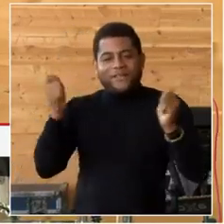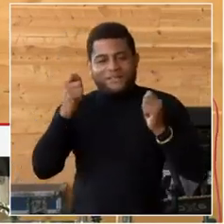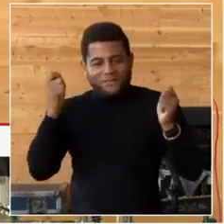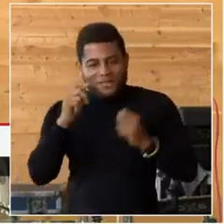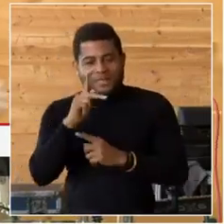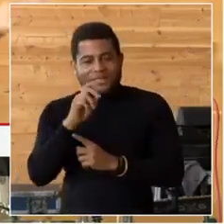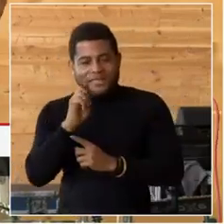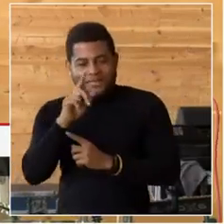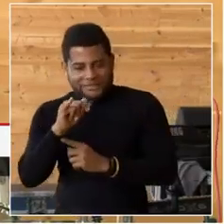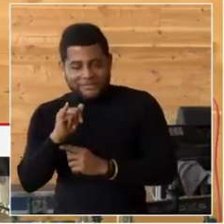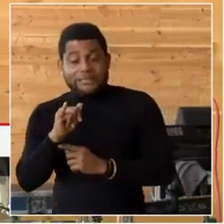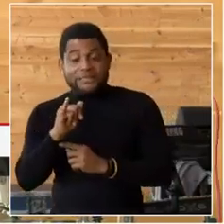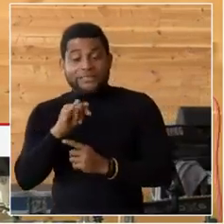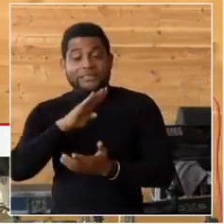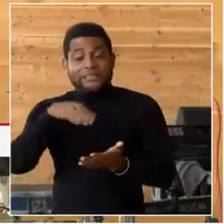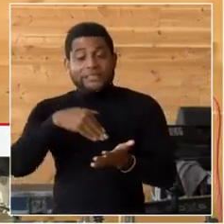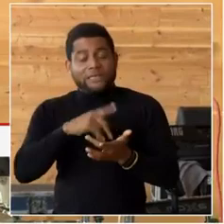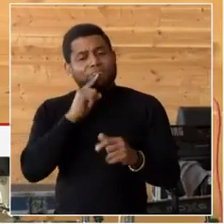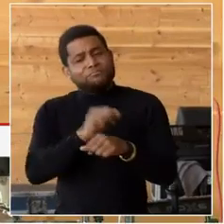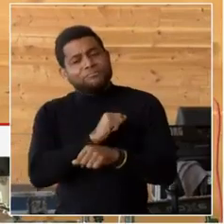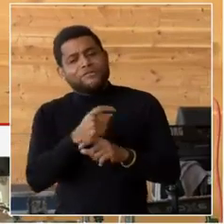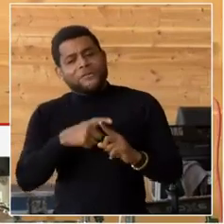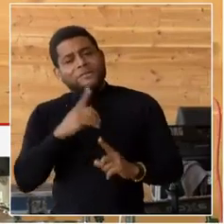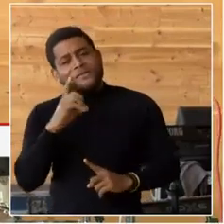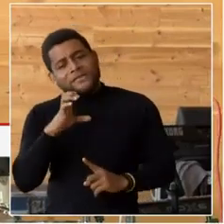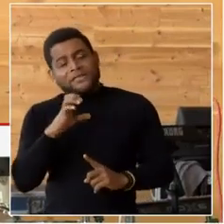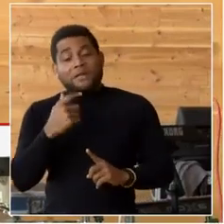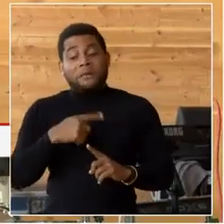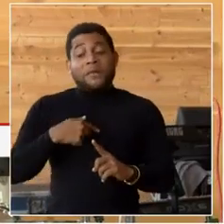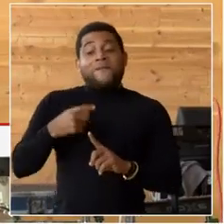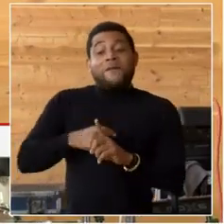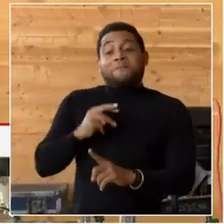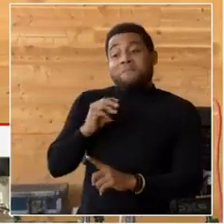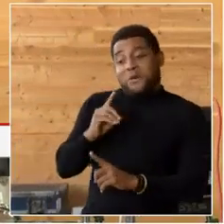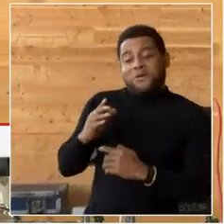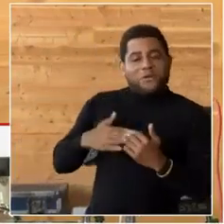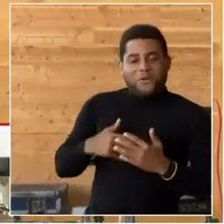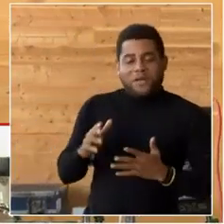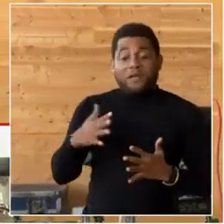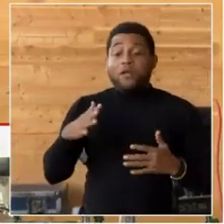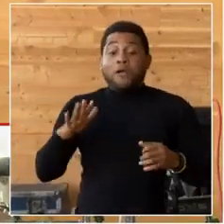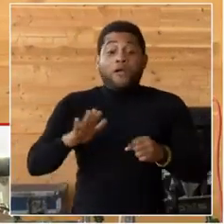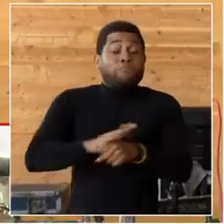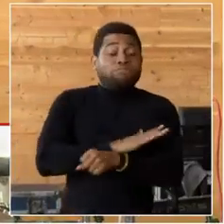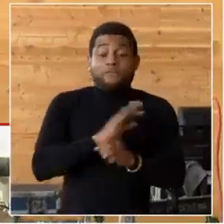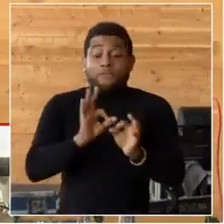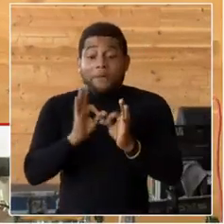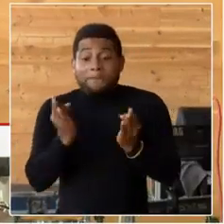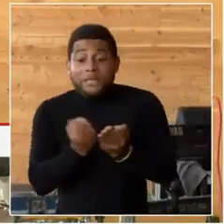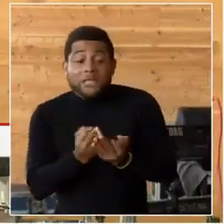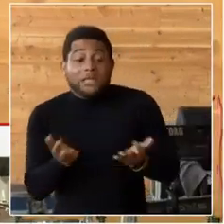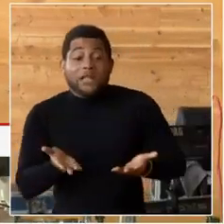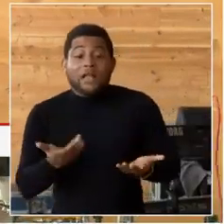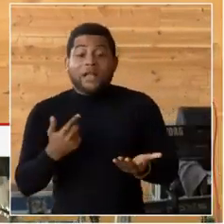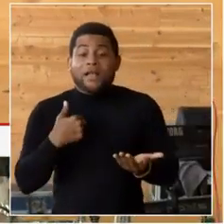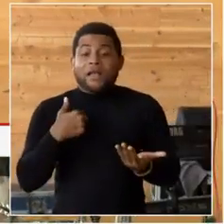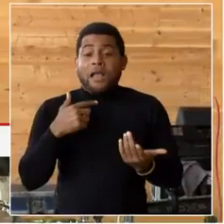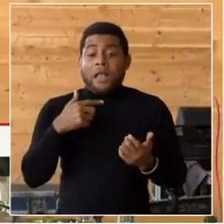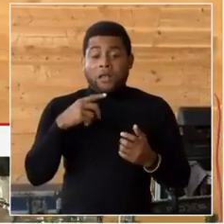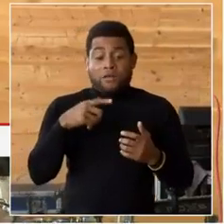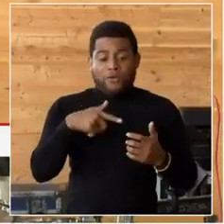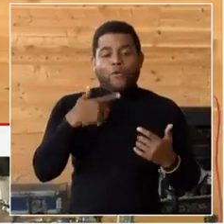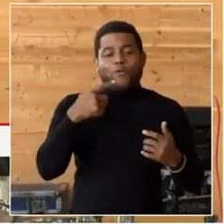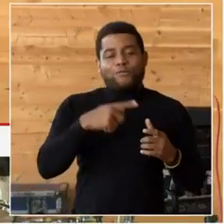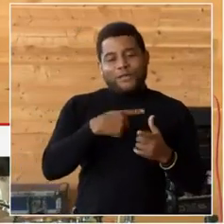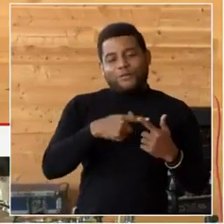from DC. Well, I'm from Maryland. My whole family's here. Like my whole family. I think I'm the only person in New York. So I'm from here.